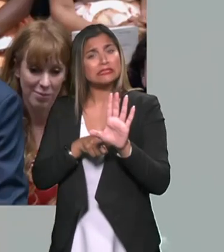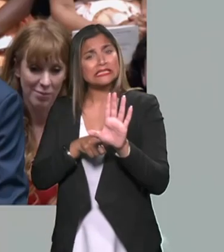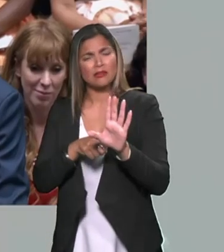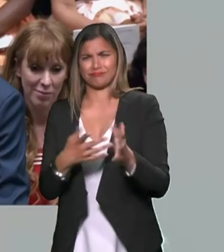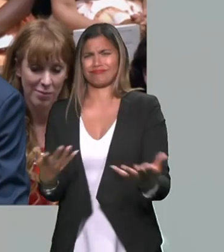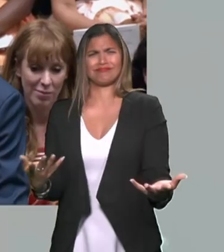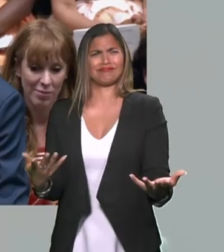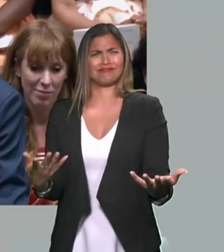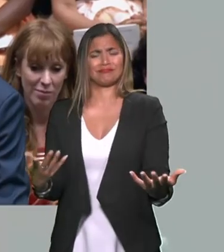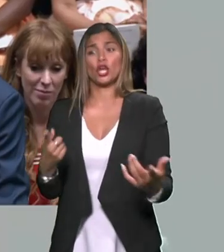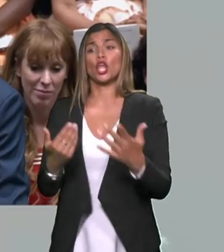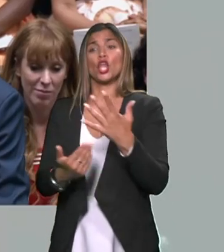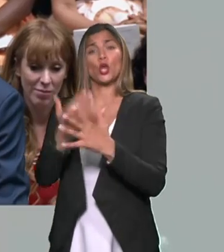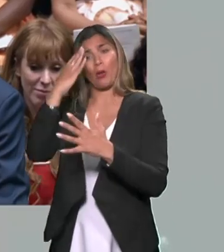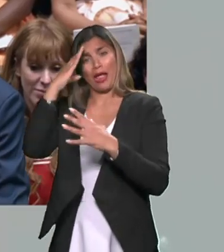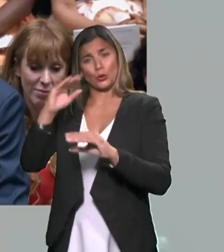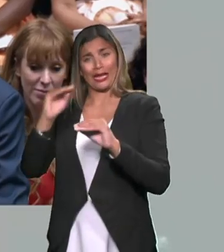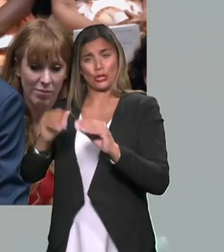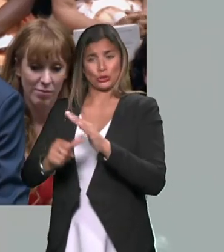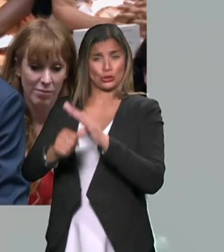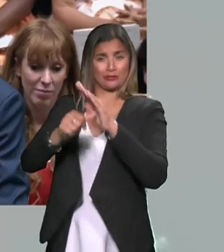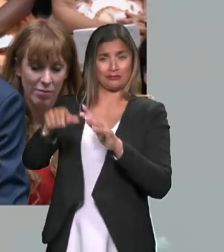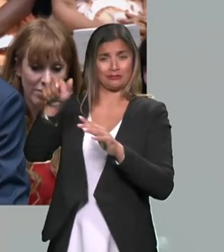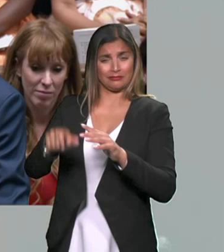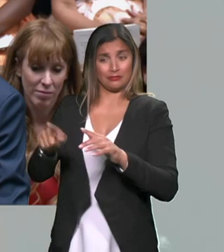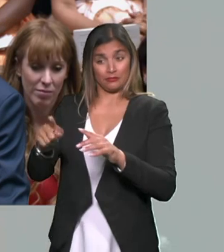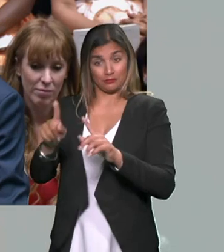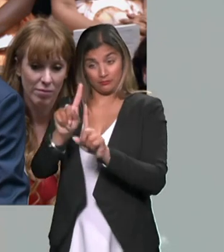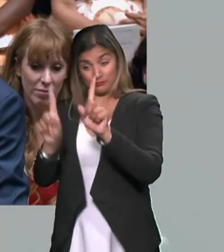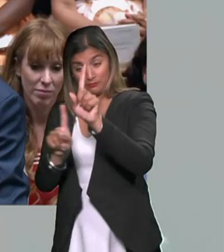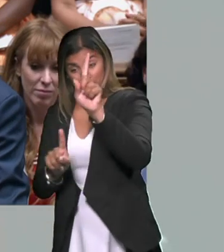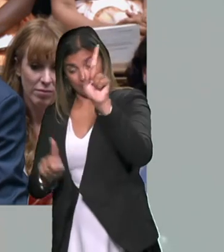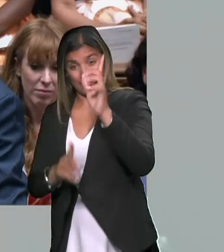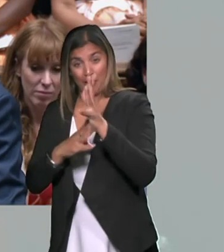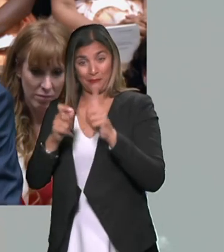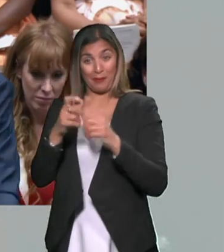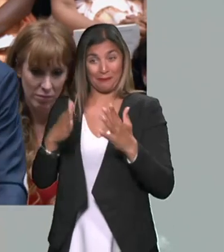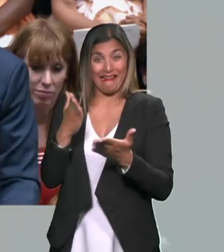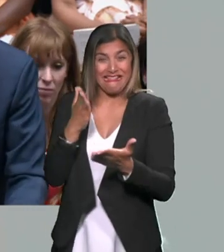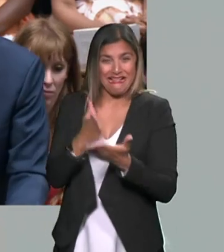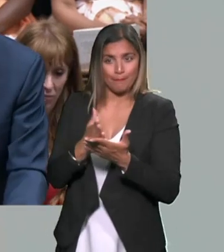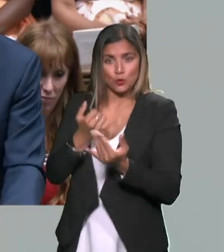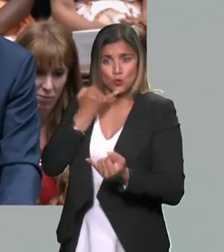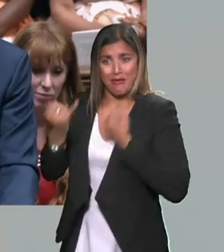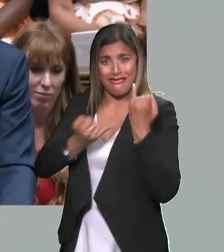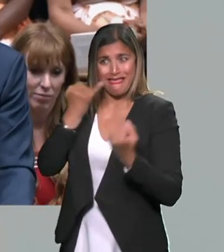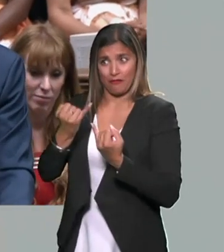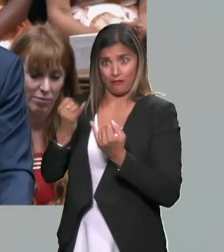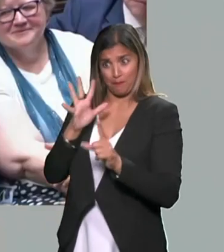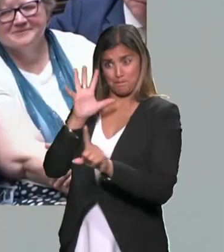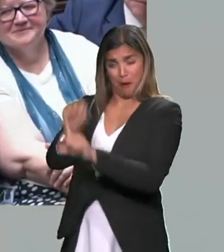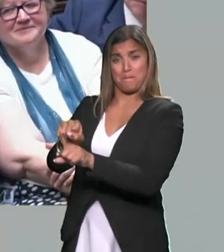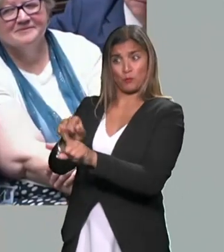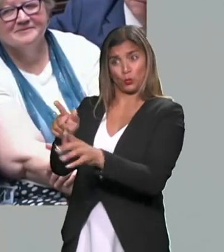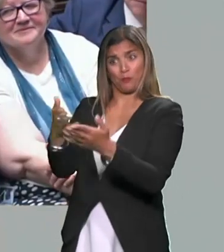And the new Education Secretary, whose junior ministers have literally been giving the middle finger to the public. It